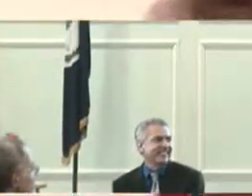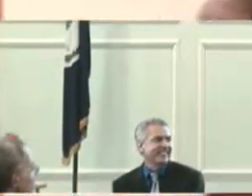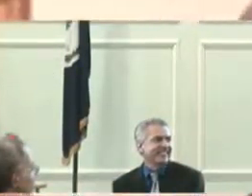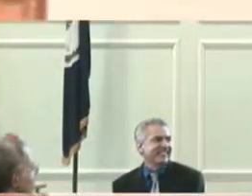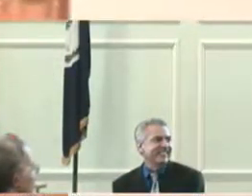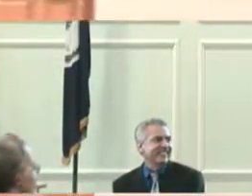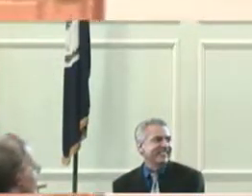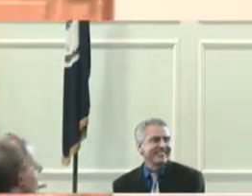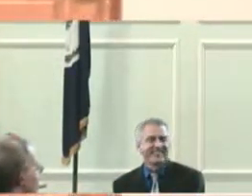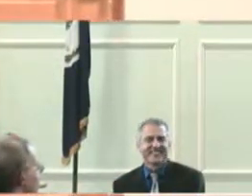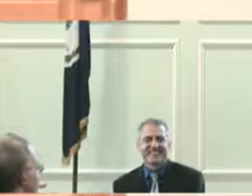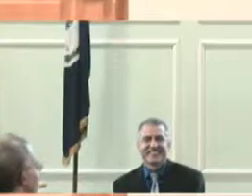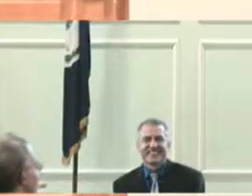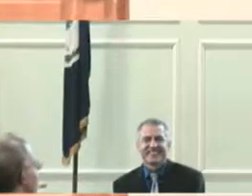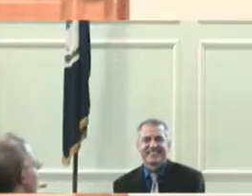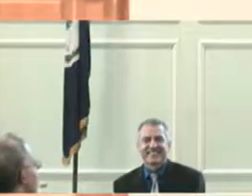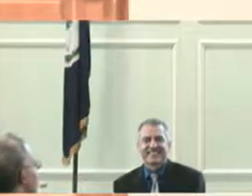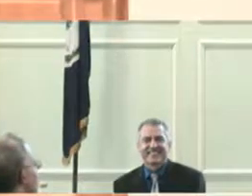Mm-hmm. Bill Hagerman.